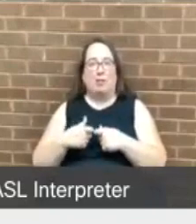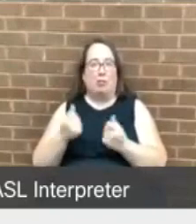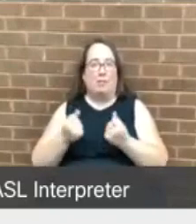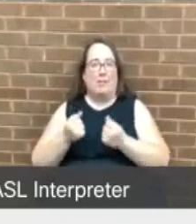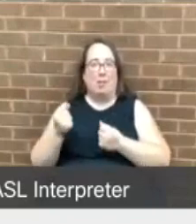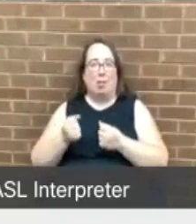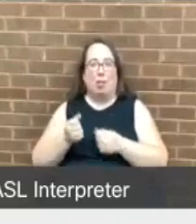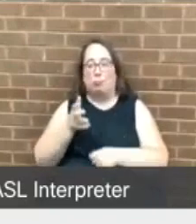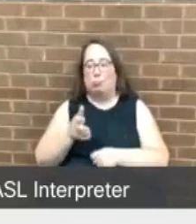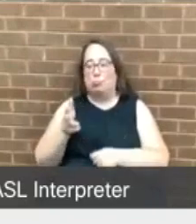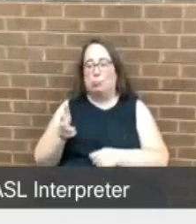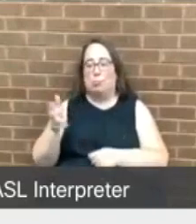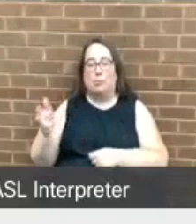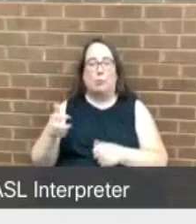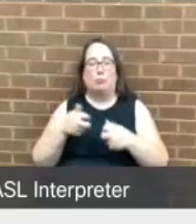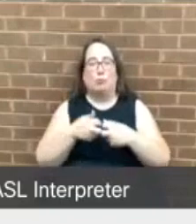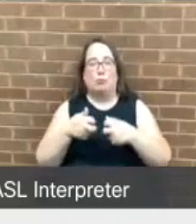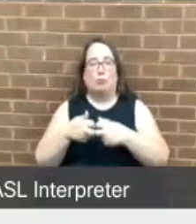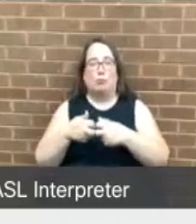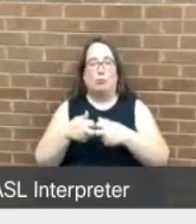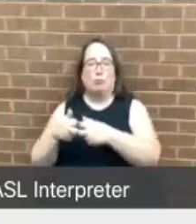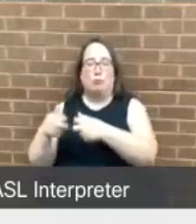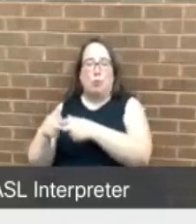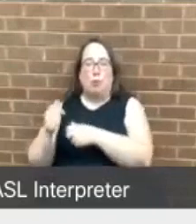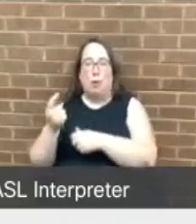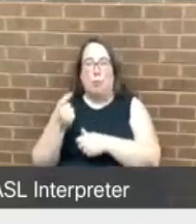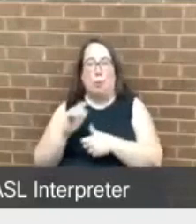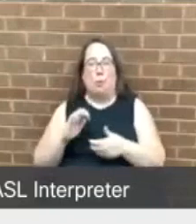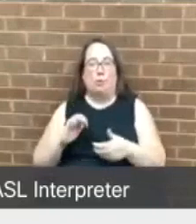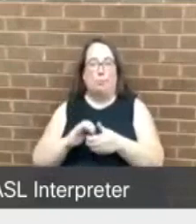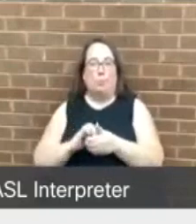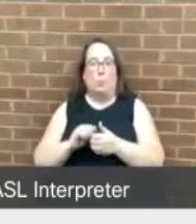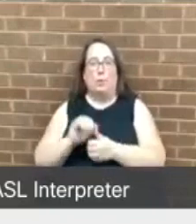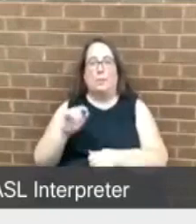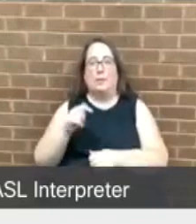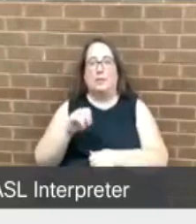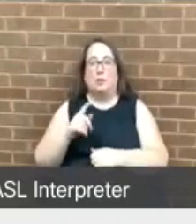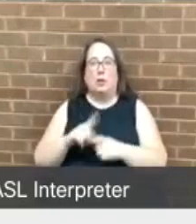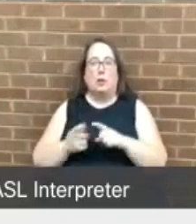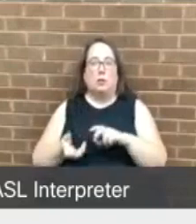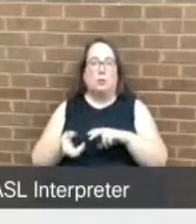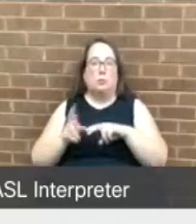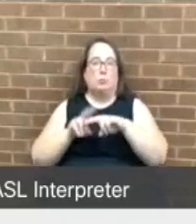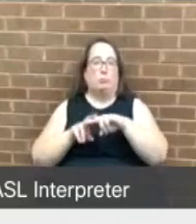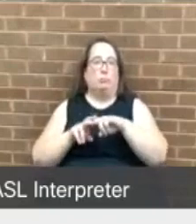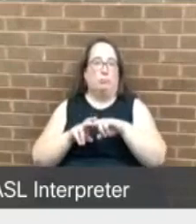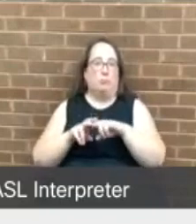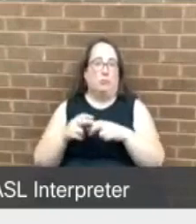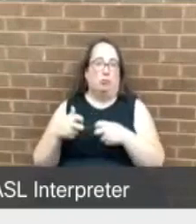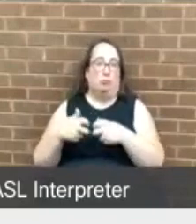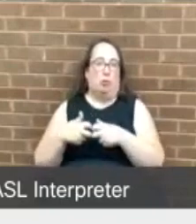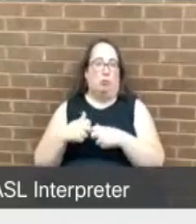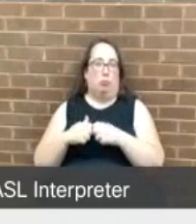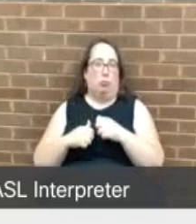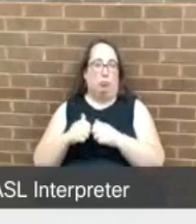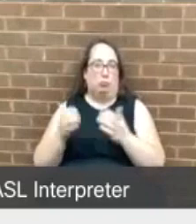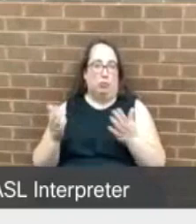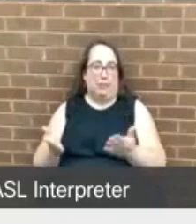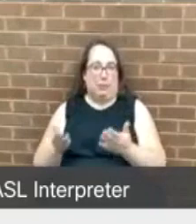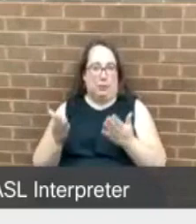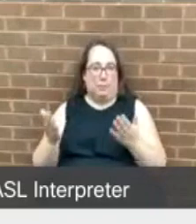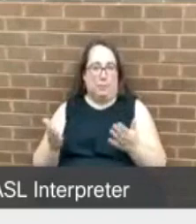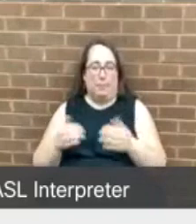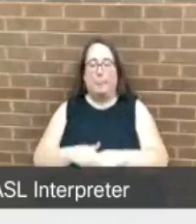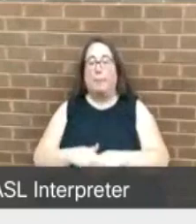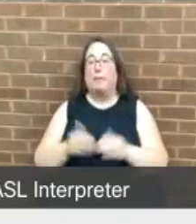stations, which are an important collaboration with BGE to boost charging infrastructure in our region. Moving forward, our